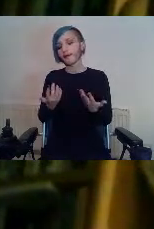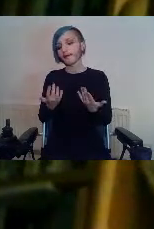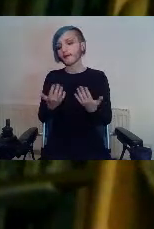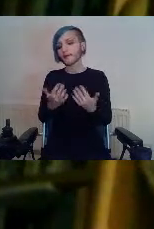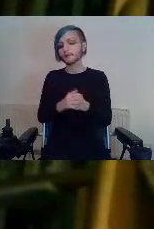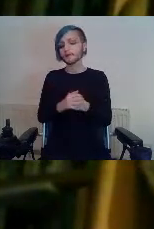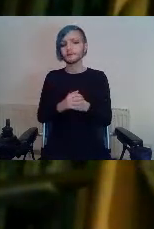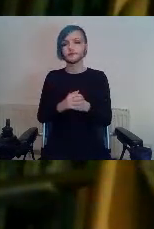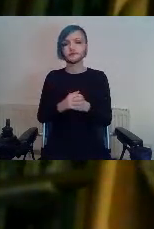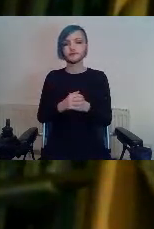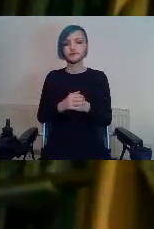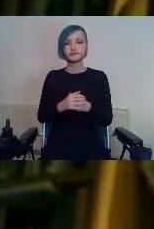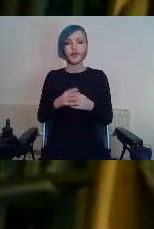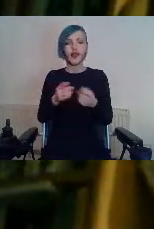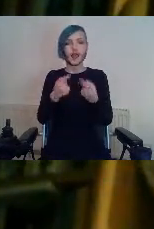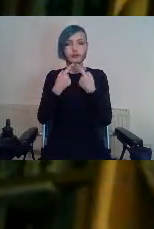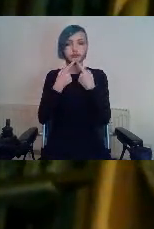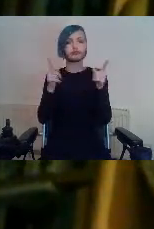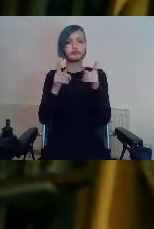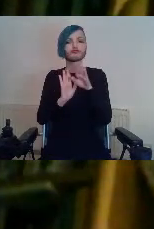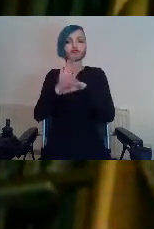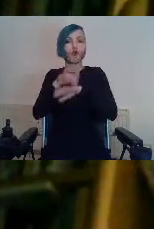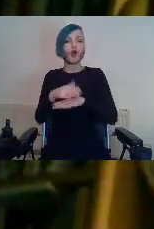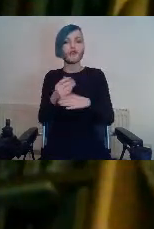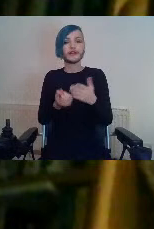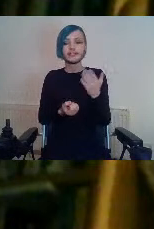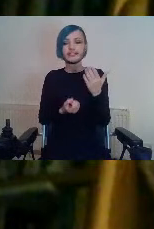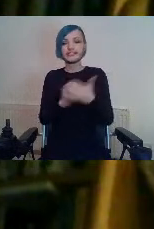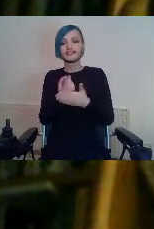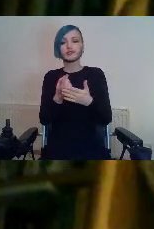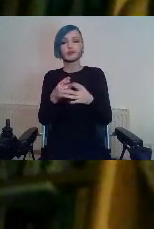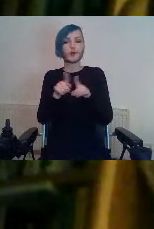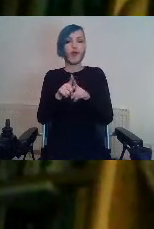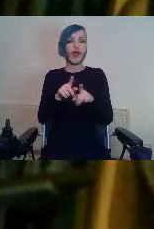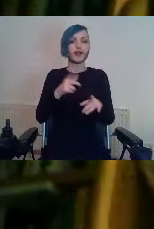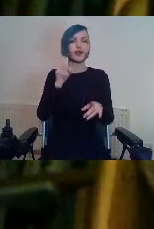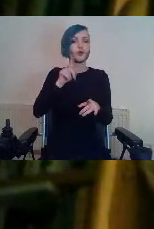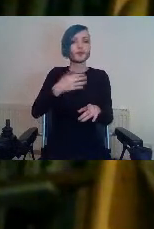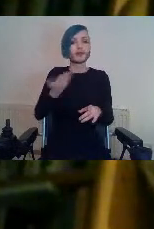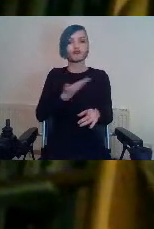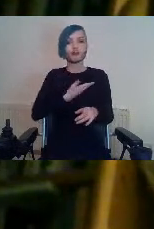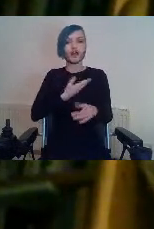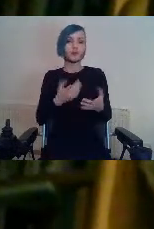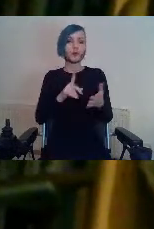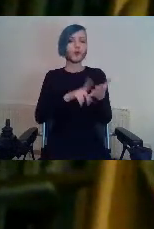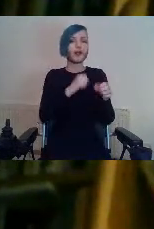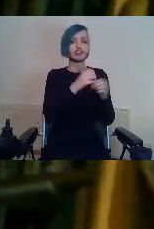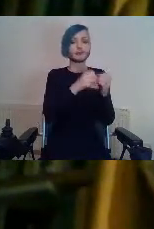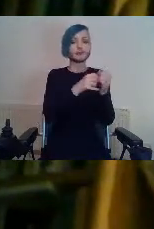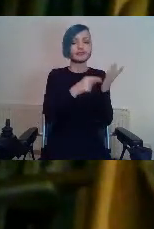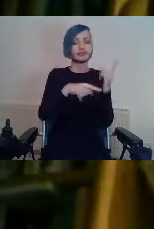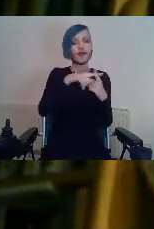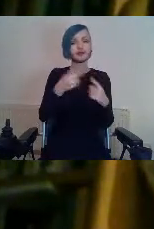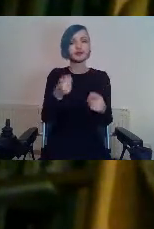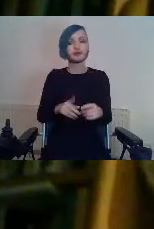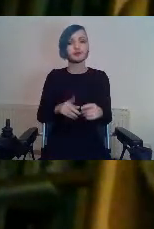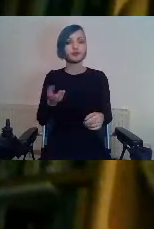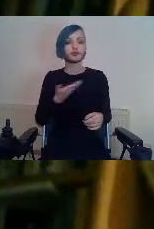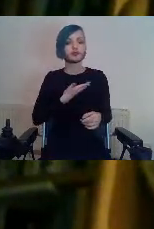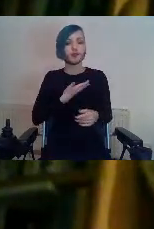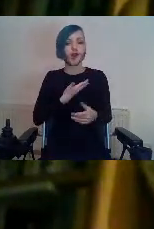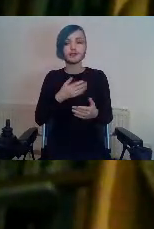subtle matters as women rights or LGBT plus people rights, especially in times of